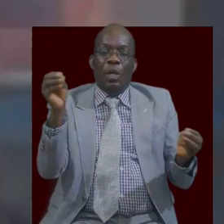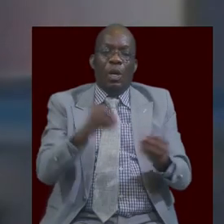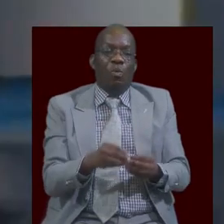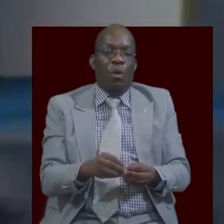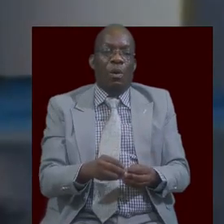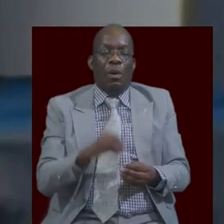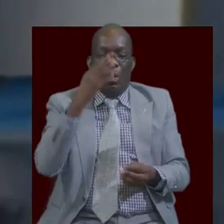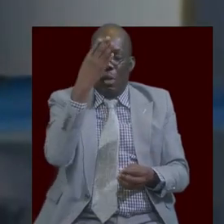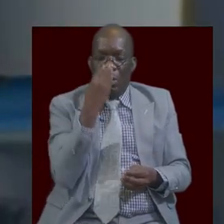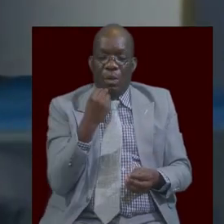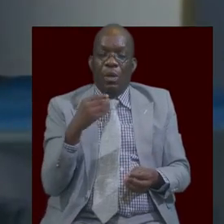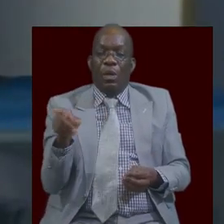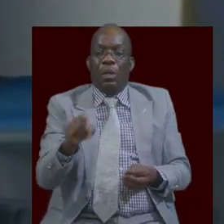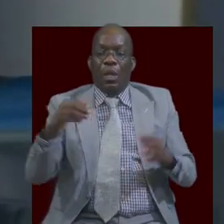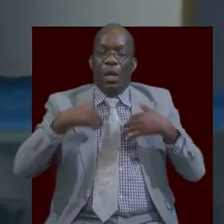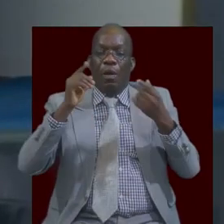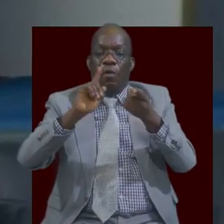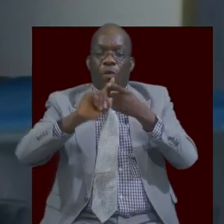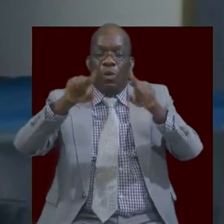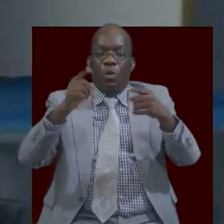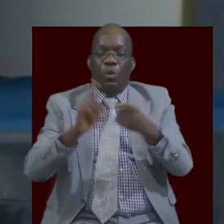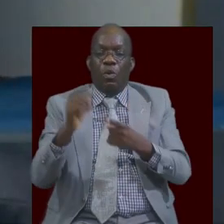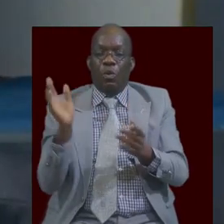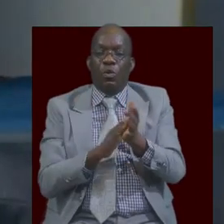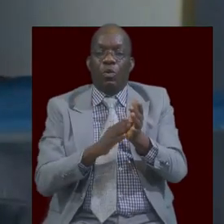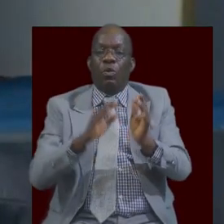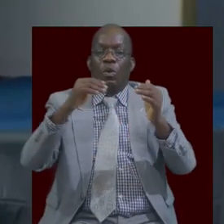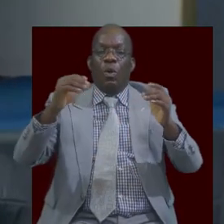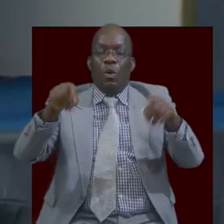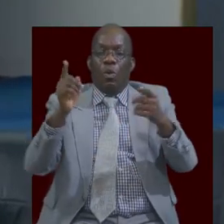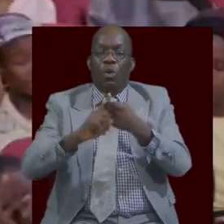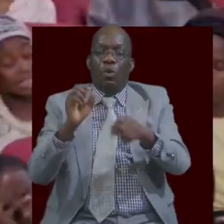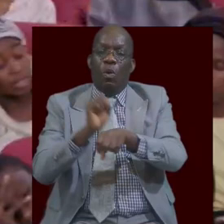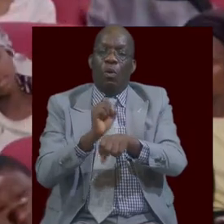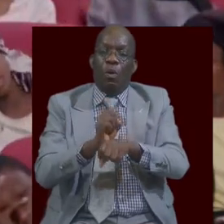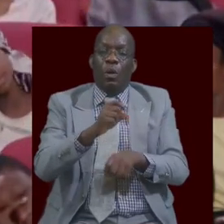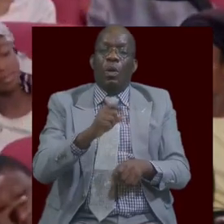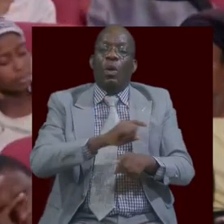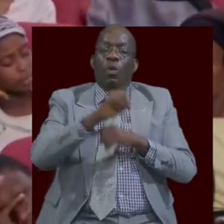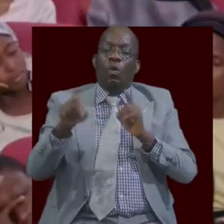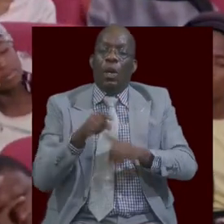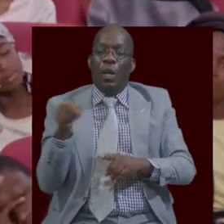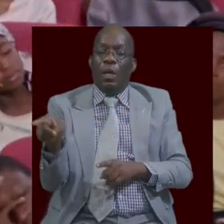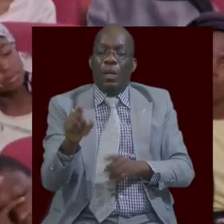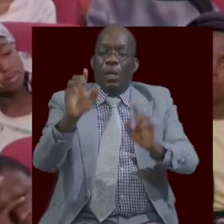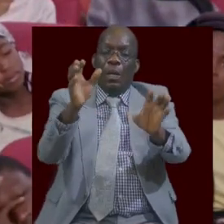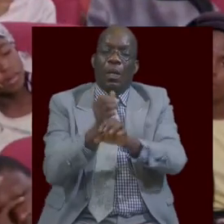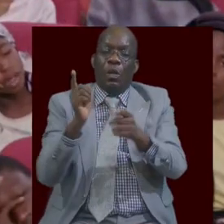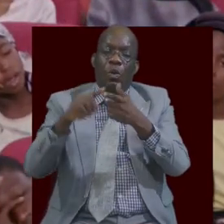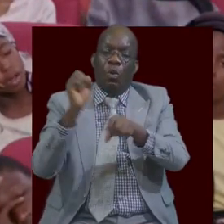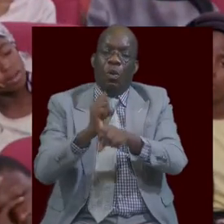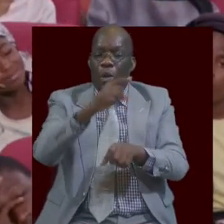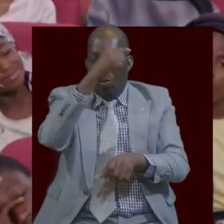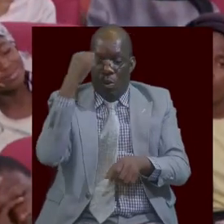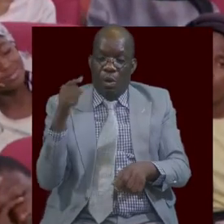to school and they have to go to work. And when they get to work, because they are not prepared,